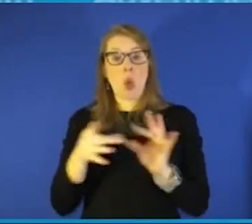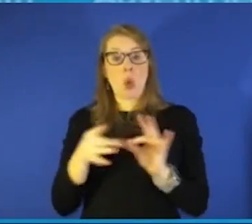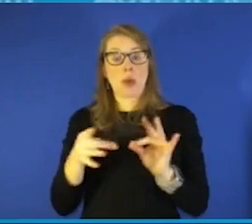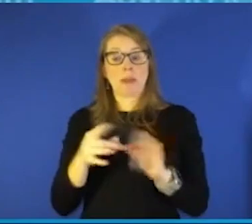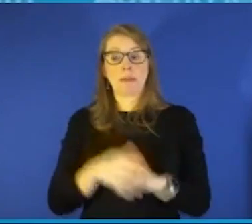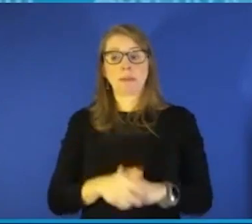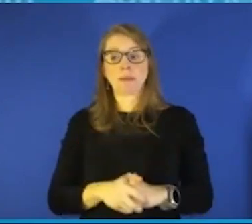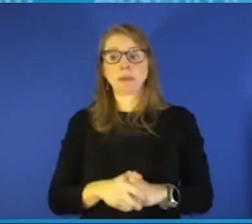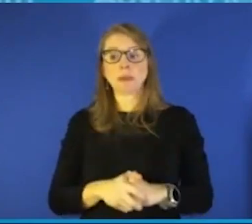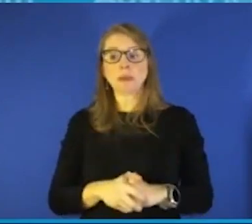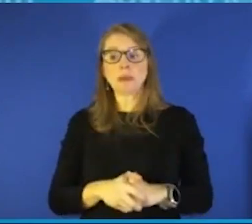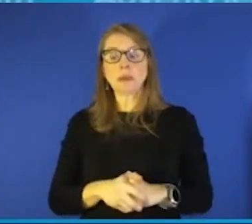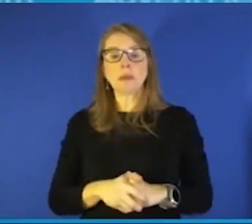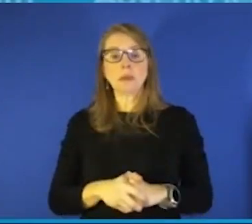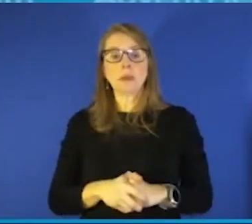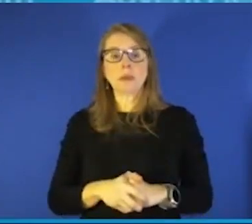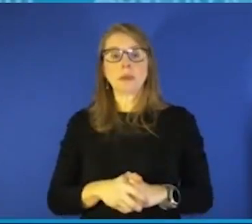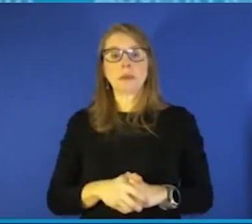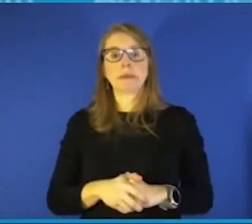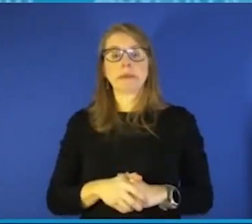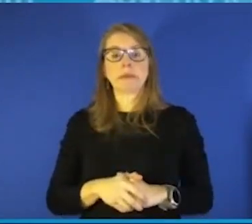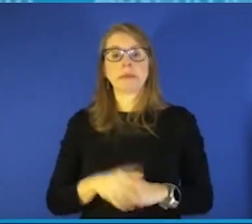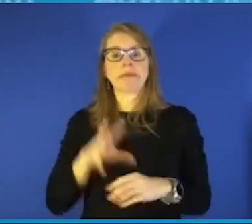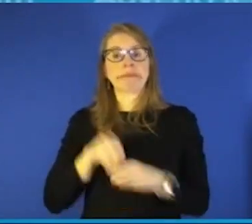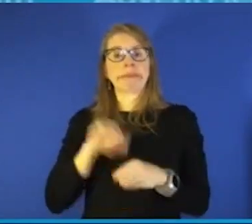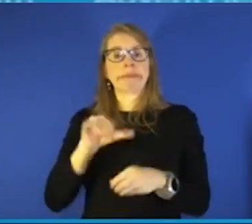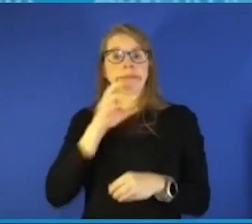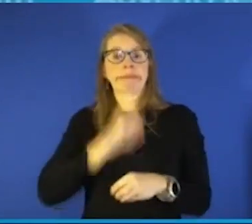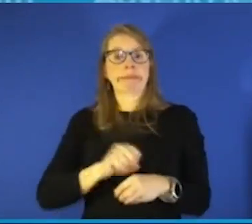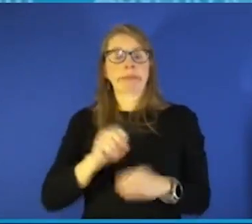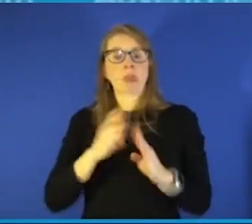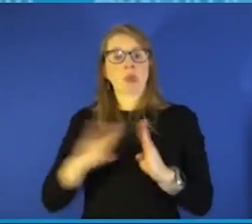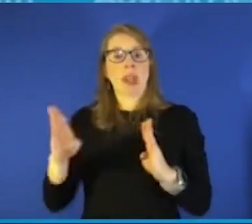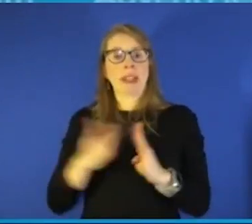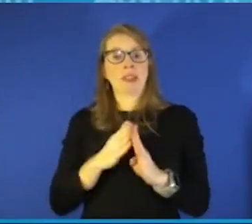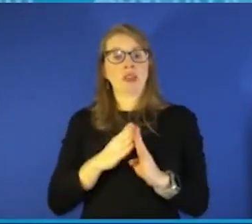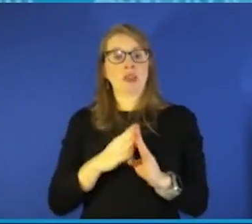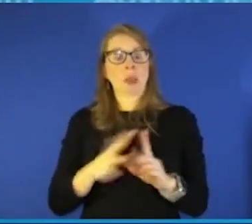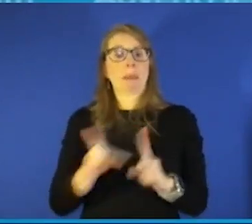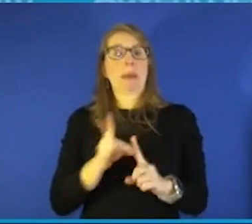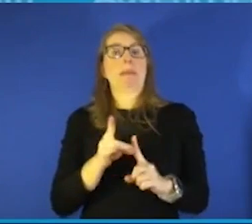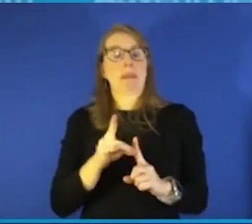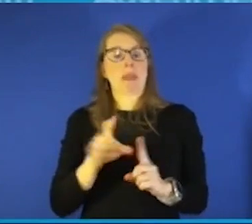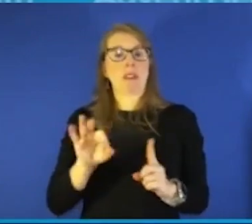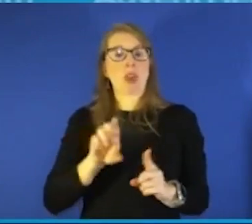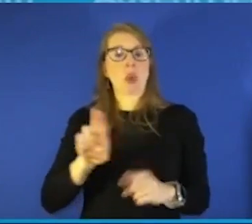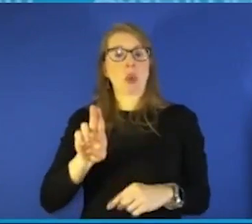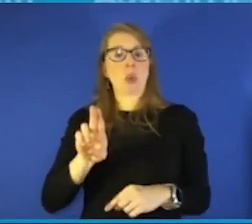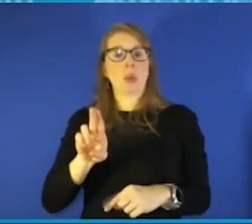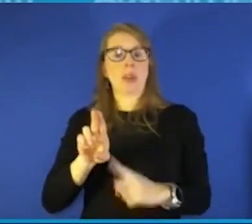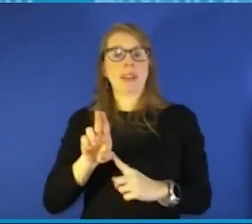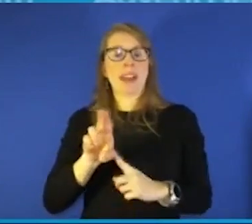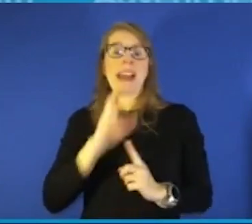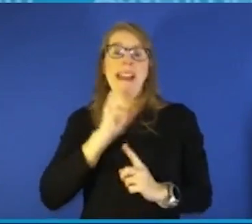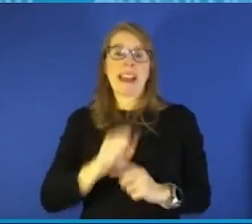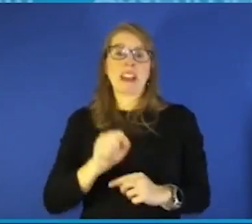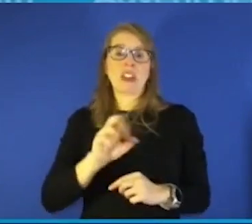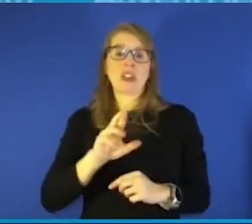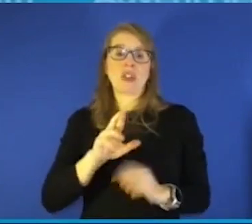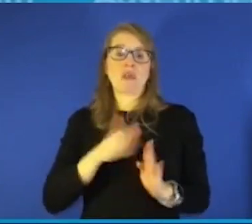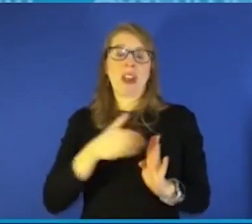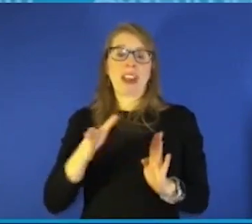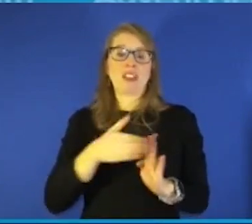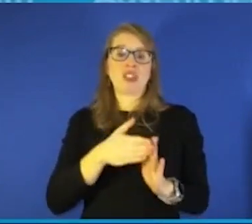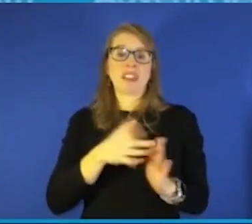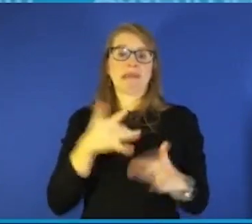number of people in that age range who are coming down with the flu is kind of indicative of the fact that that is an age range that tends not to get